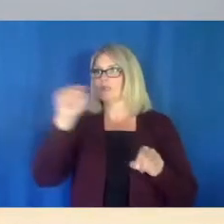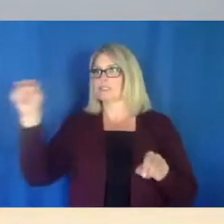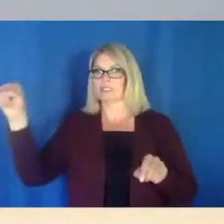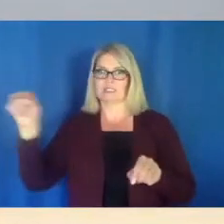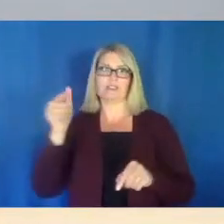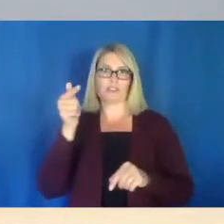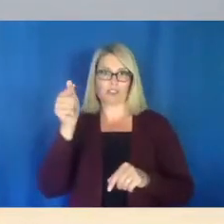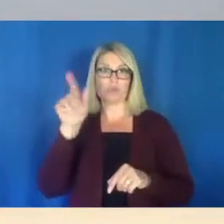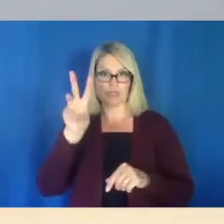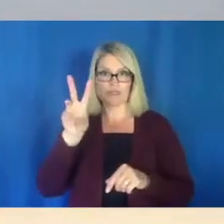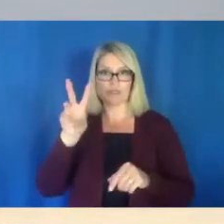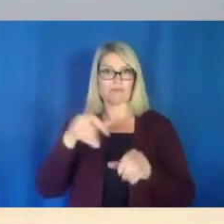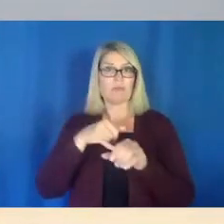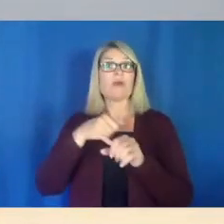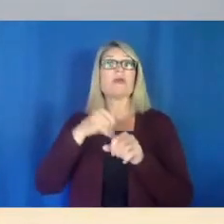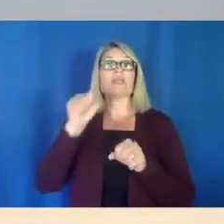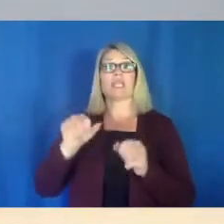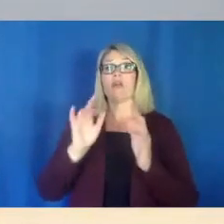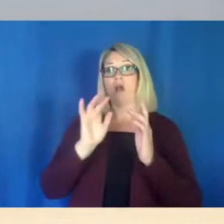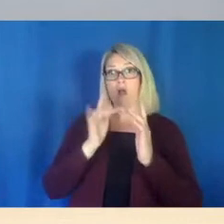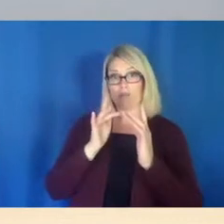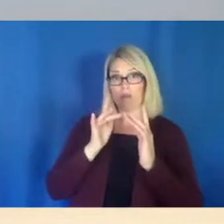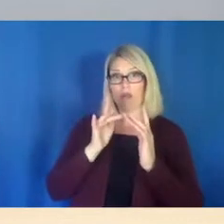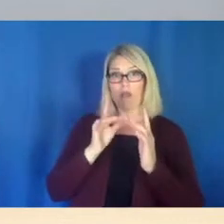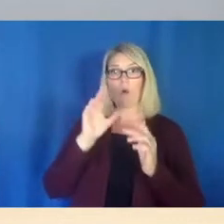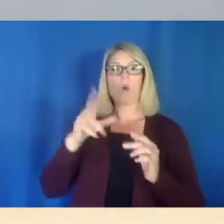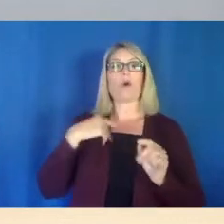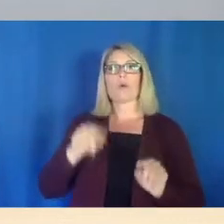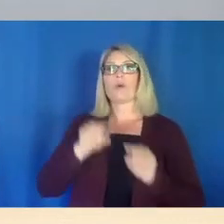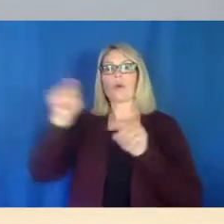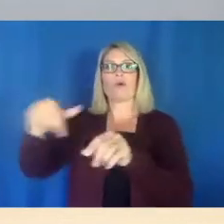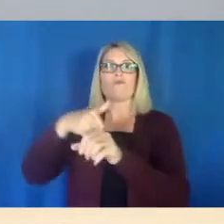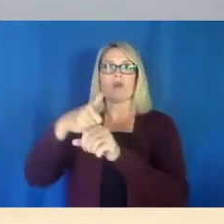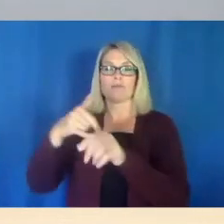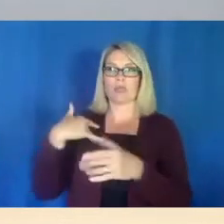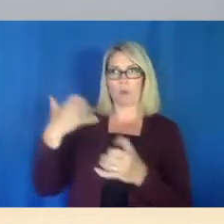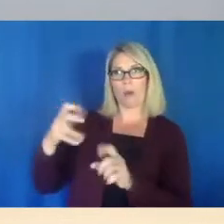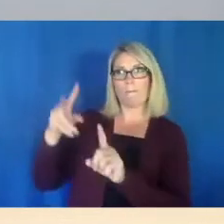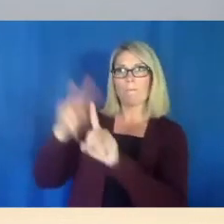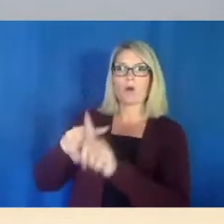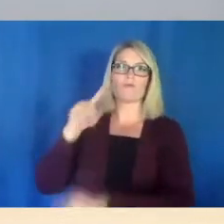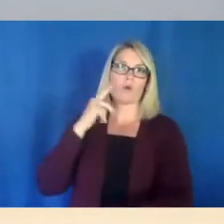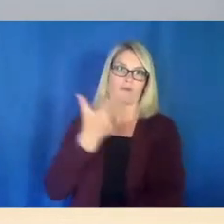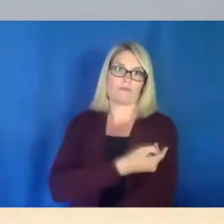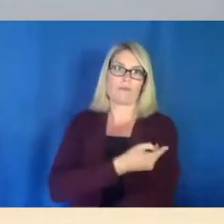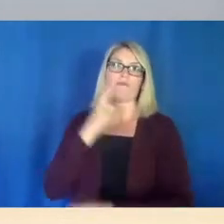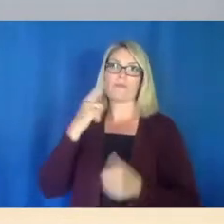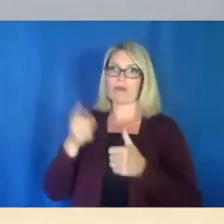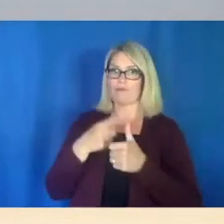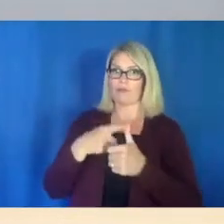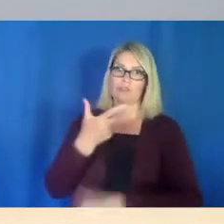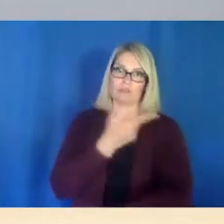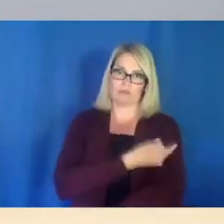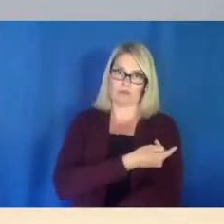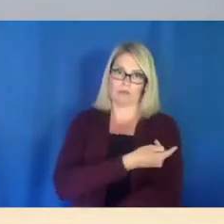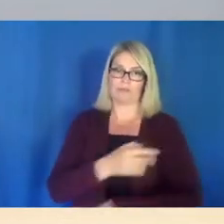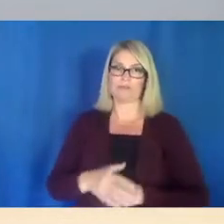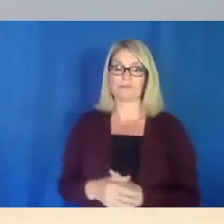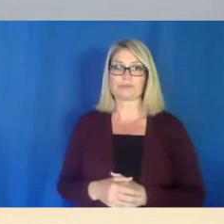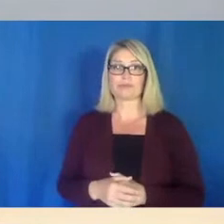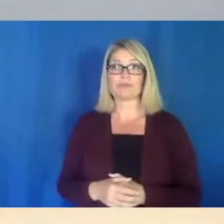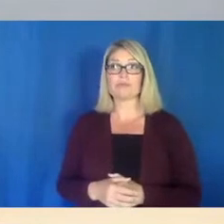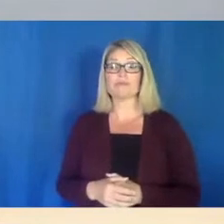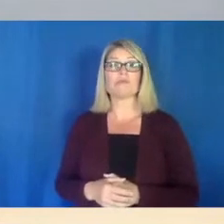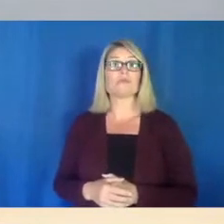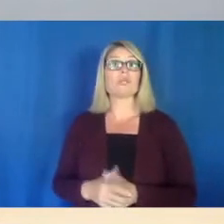book online or go to a pharmacy to make an appointment. The goal of our vaccine program continues